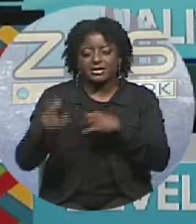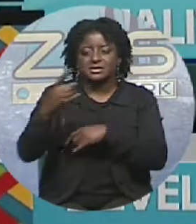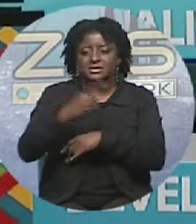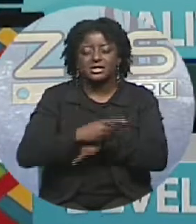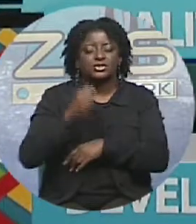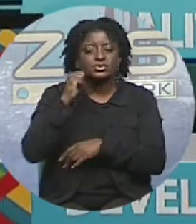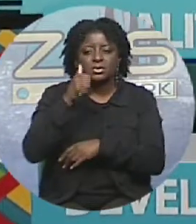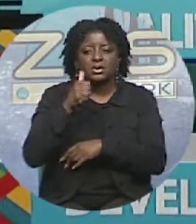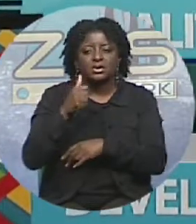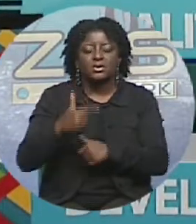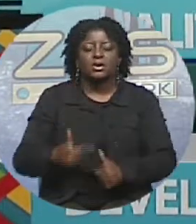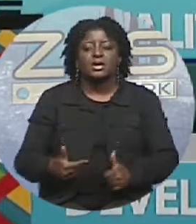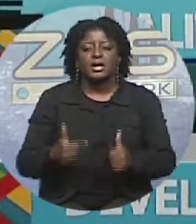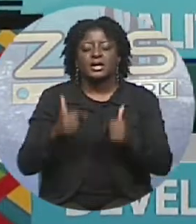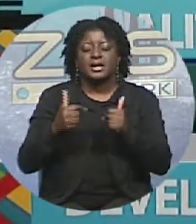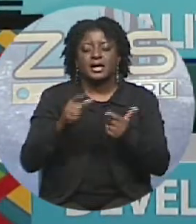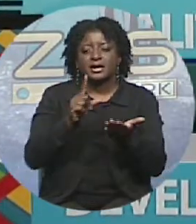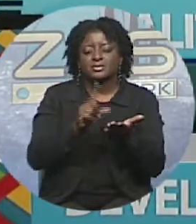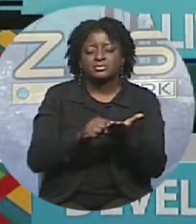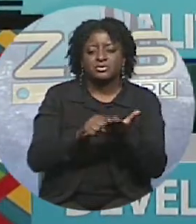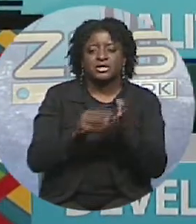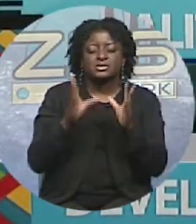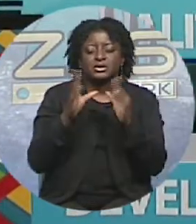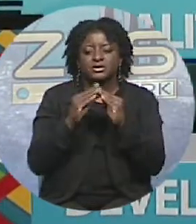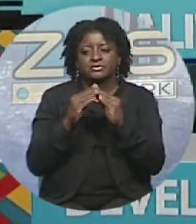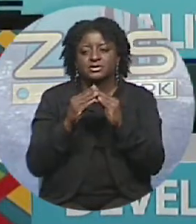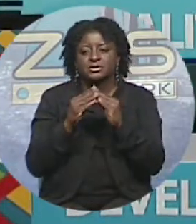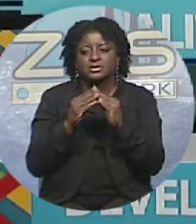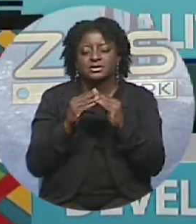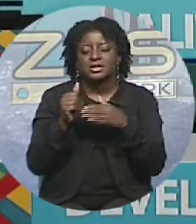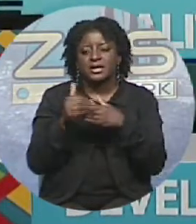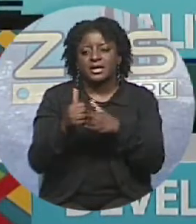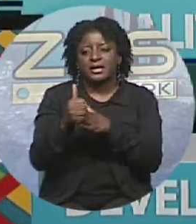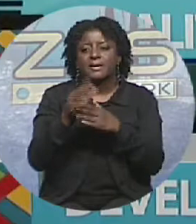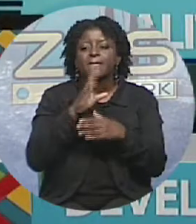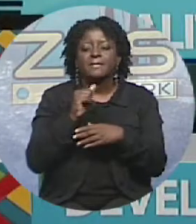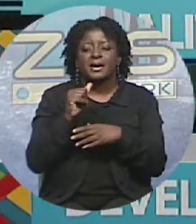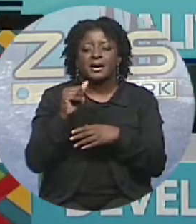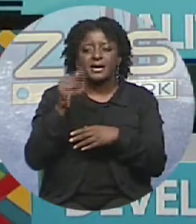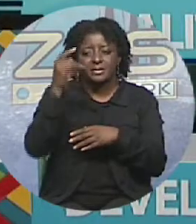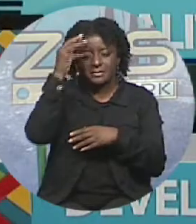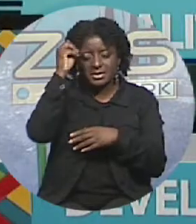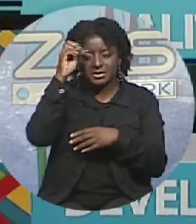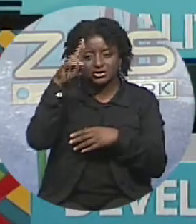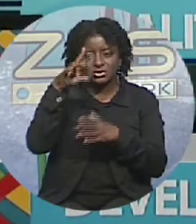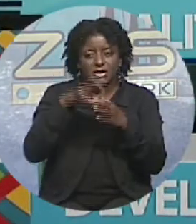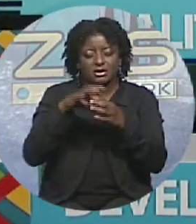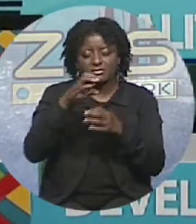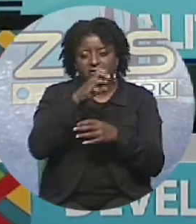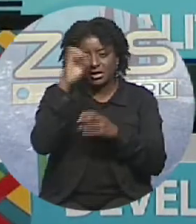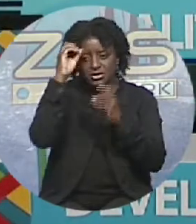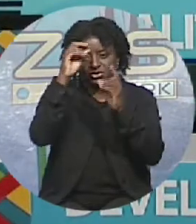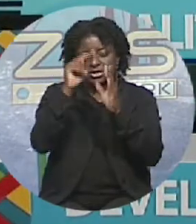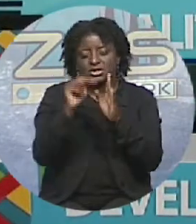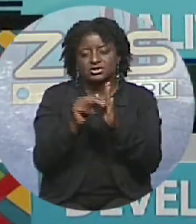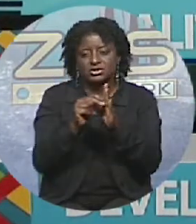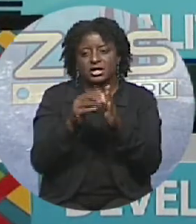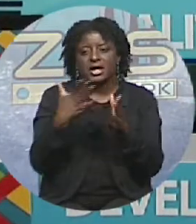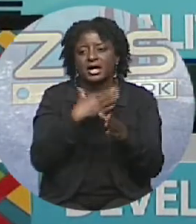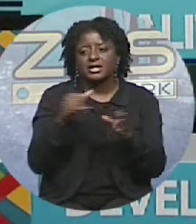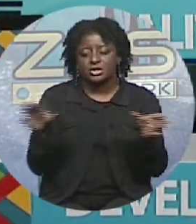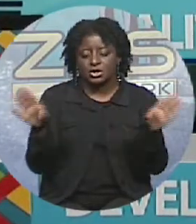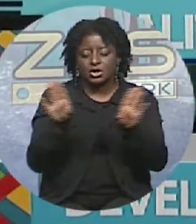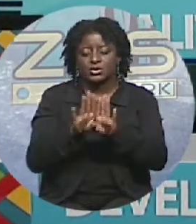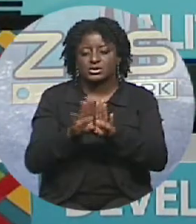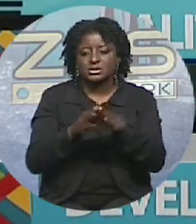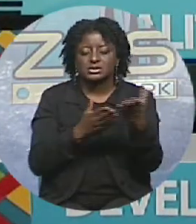live press conference, as well as a communique by the Minister of Education, the Honorable Jerome Fitzgerald, and the closing ceremony, which we will be airing for you. Reporting